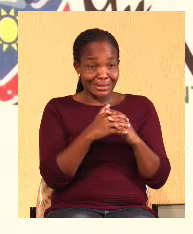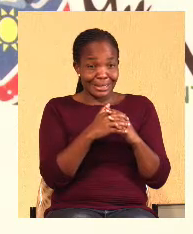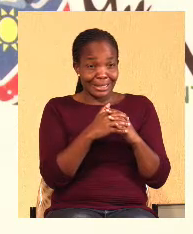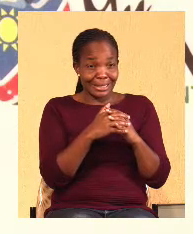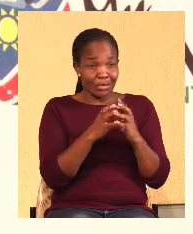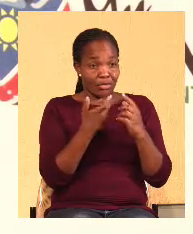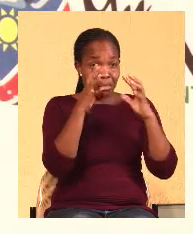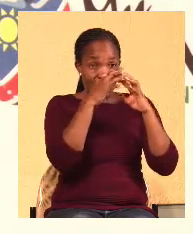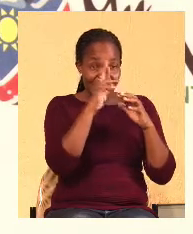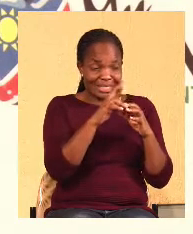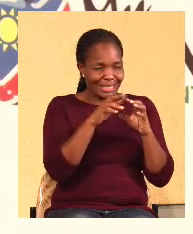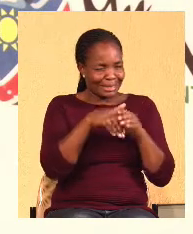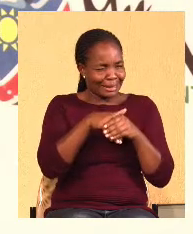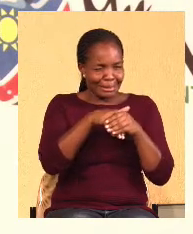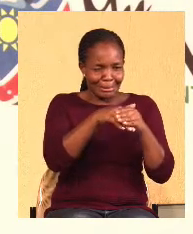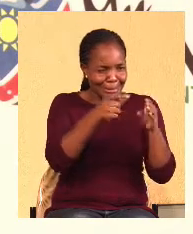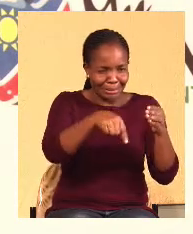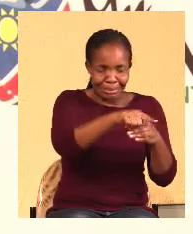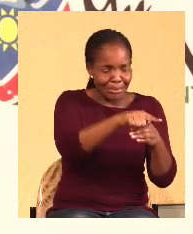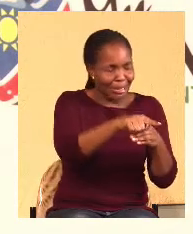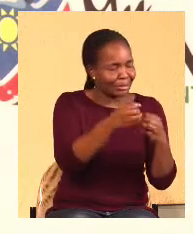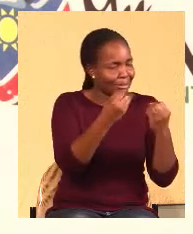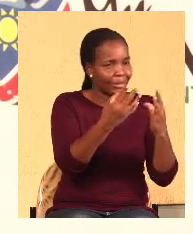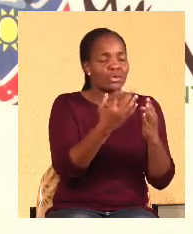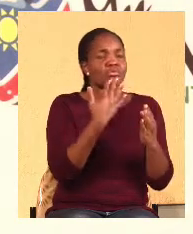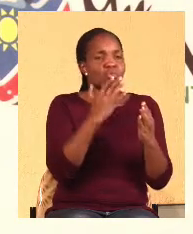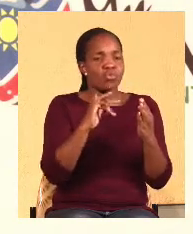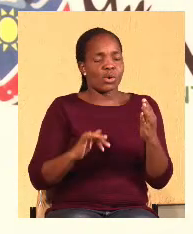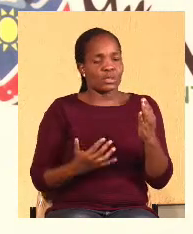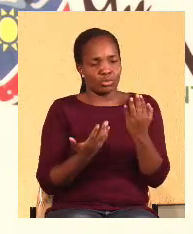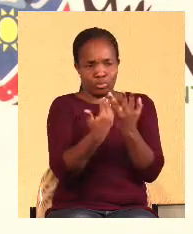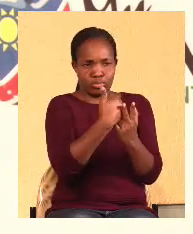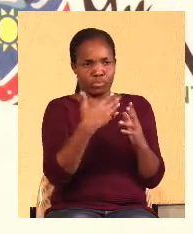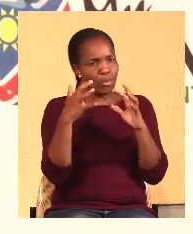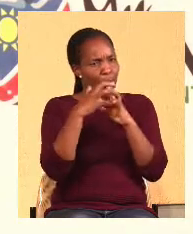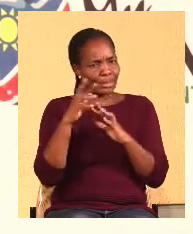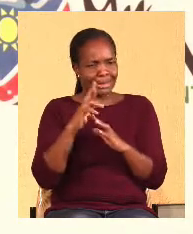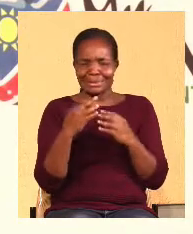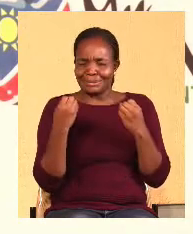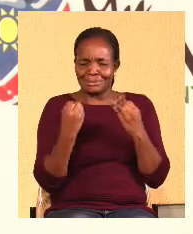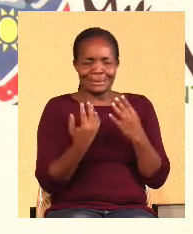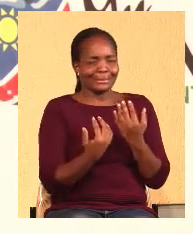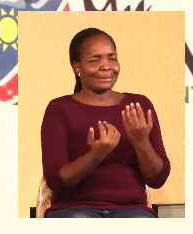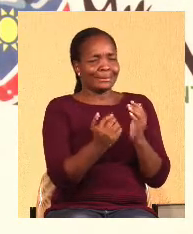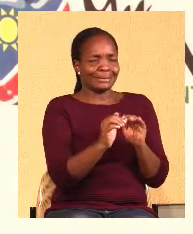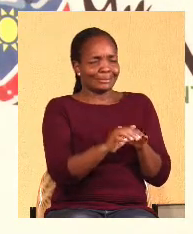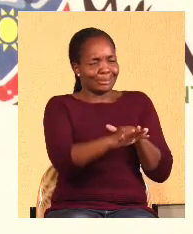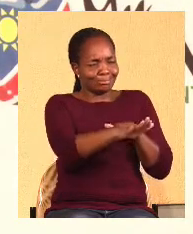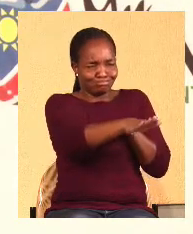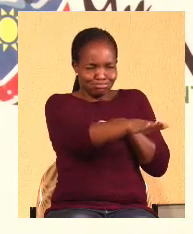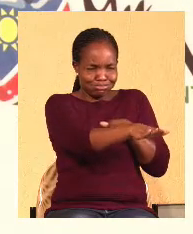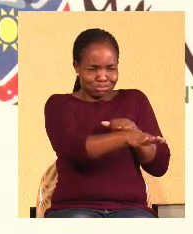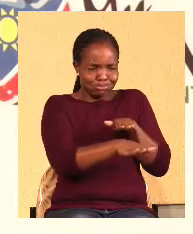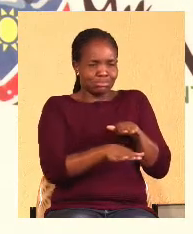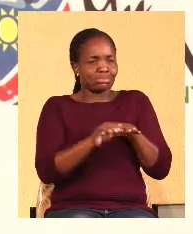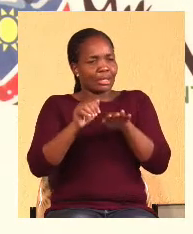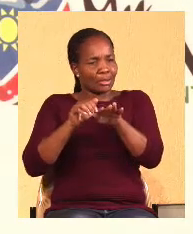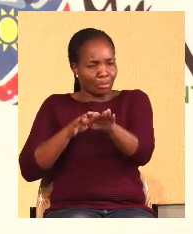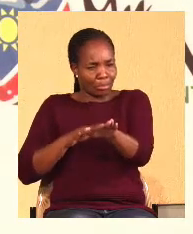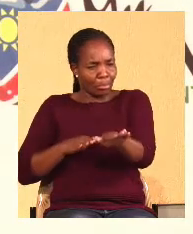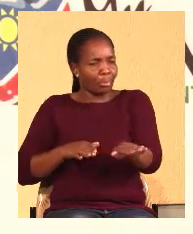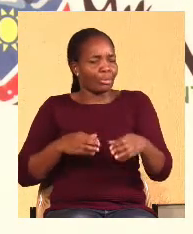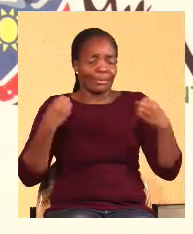really caused a worry in terms of, you know, the authorities, how to manage and control that situation. So therefore,